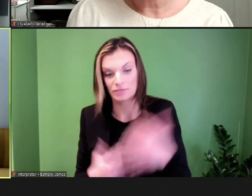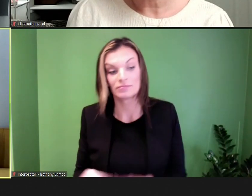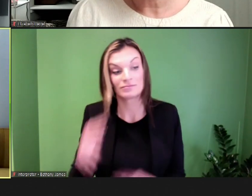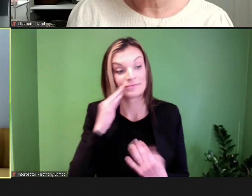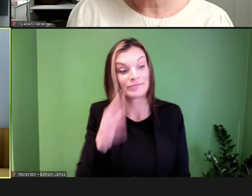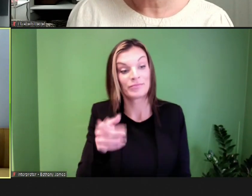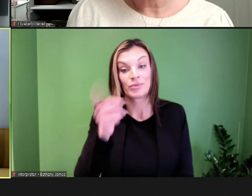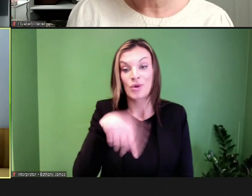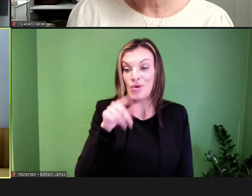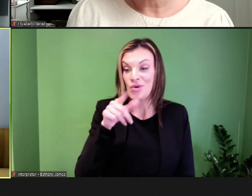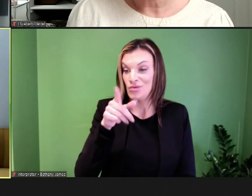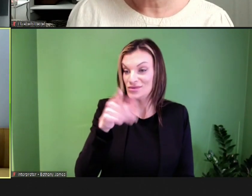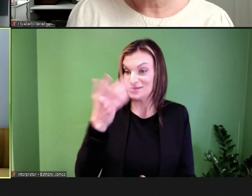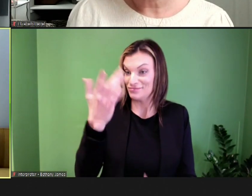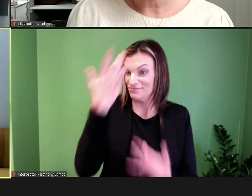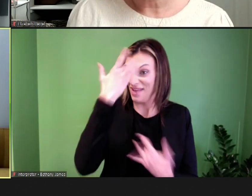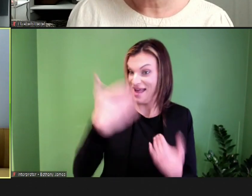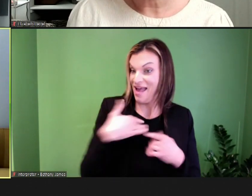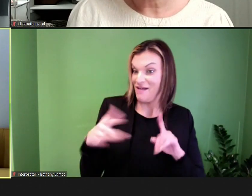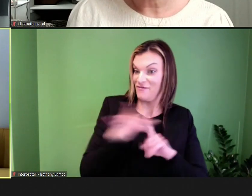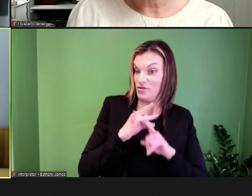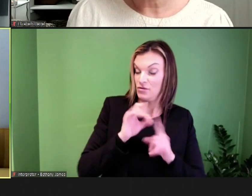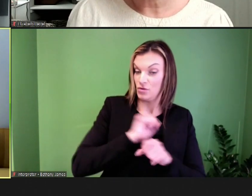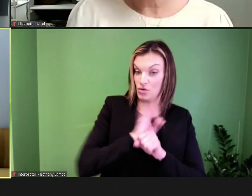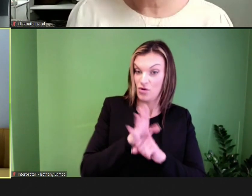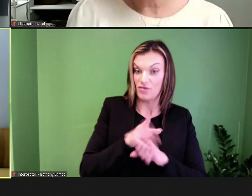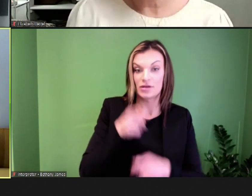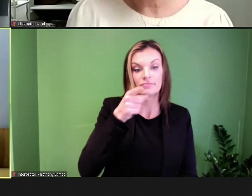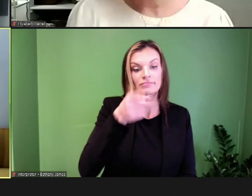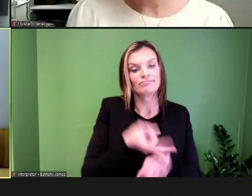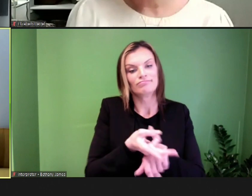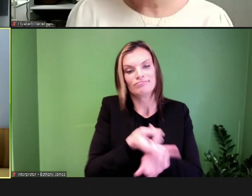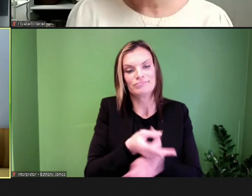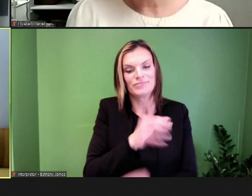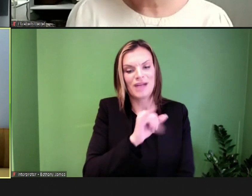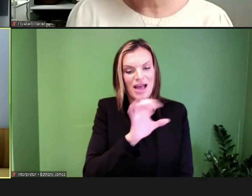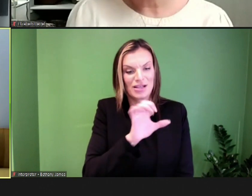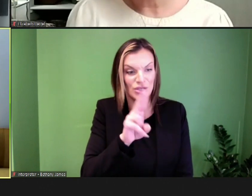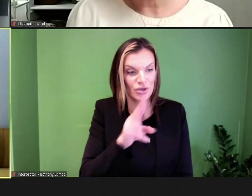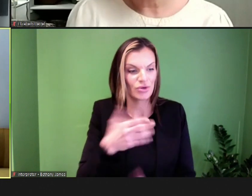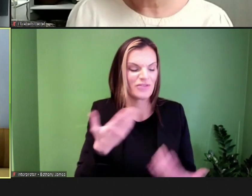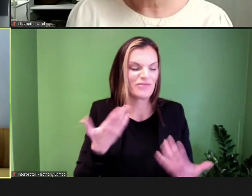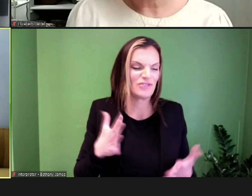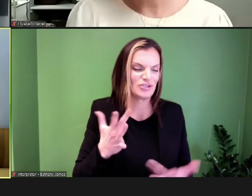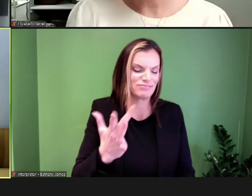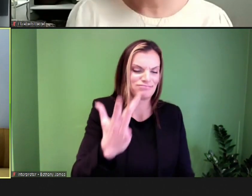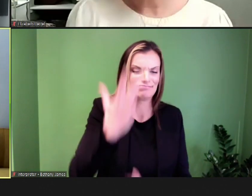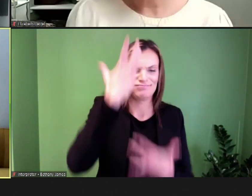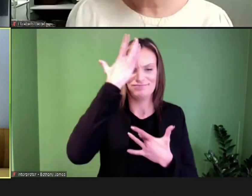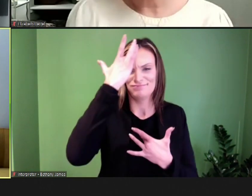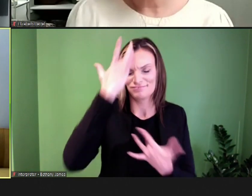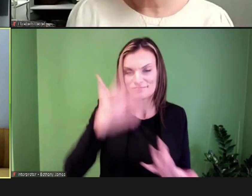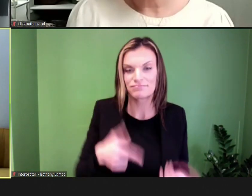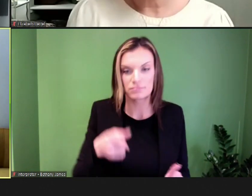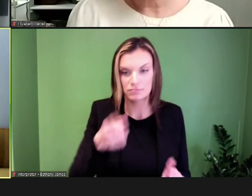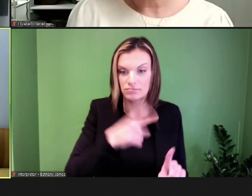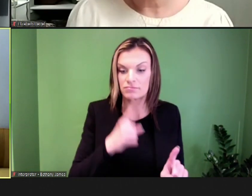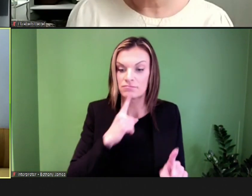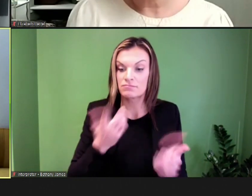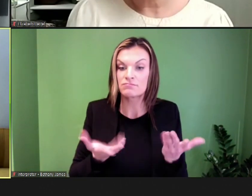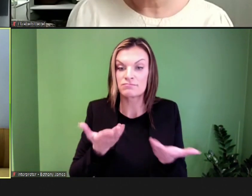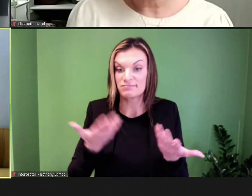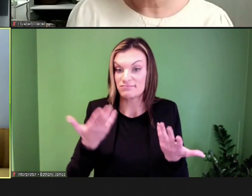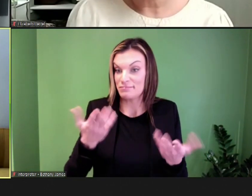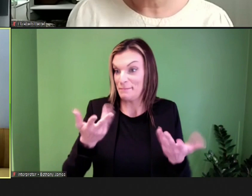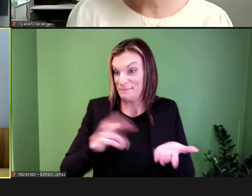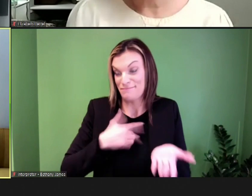sickest with COVID, the people who are in ICUs and on ventilators, it's much more likely that they are either